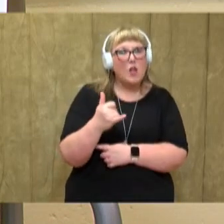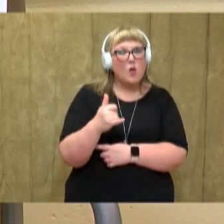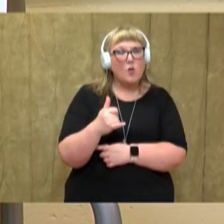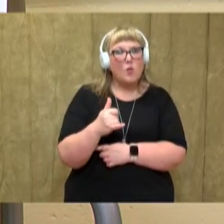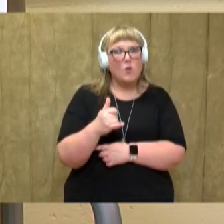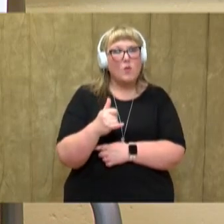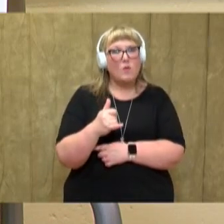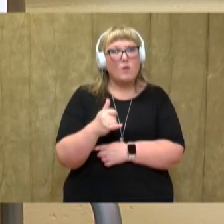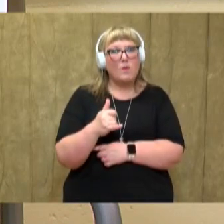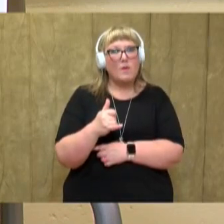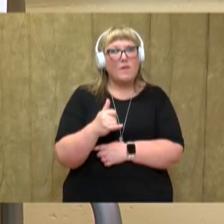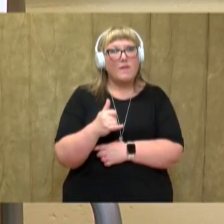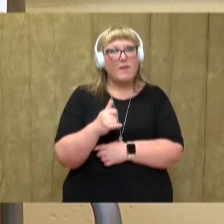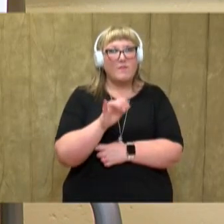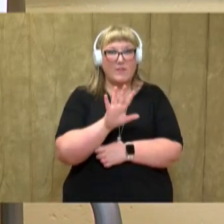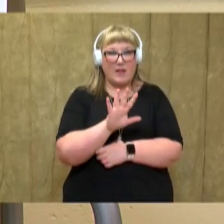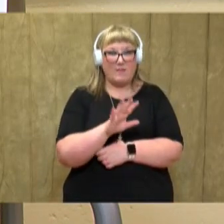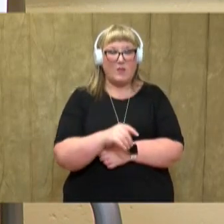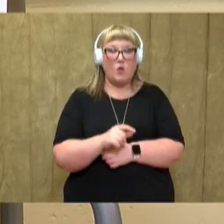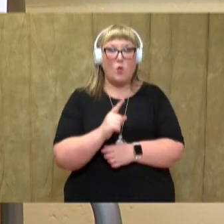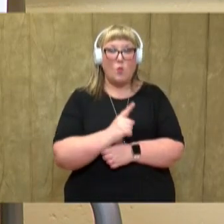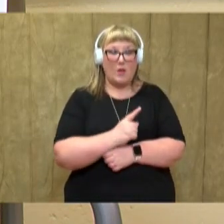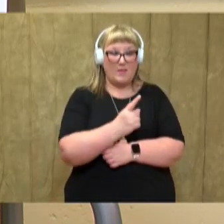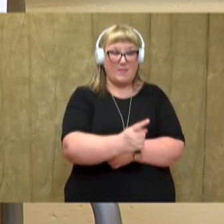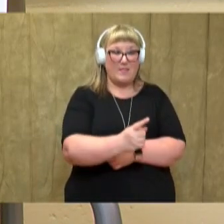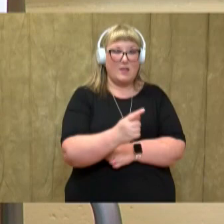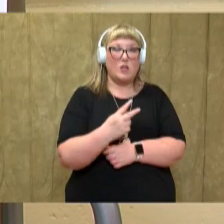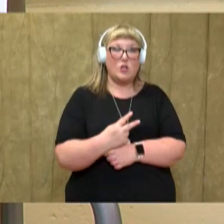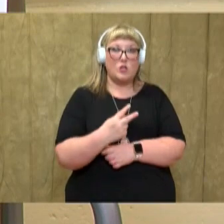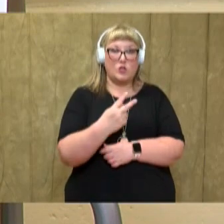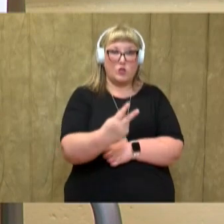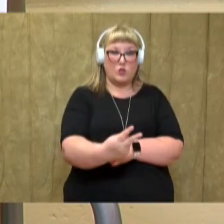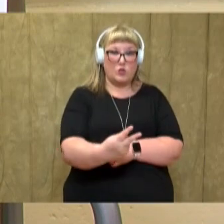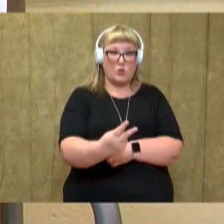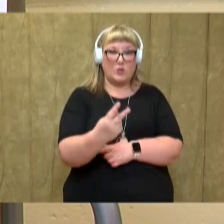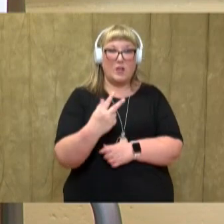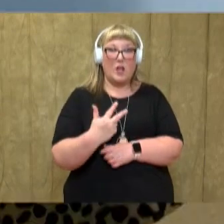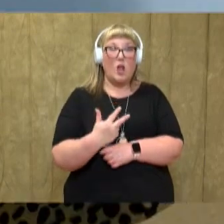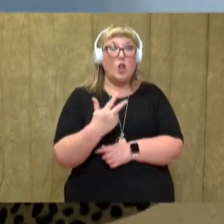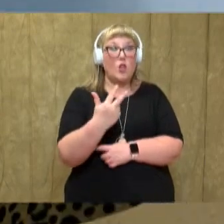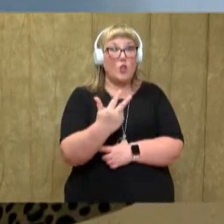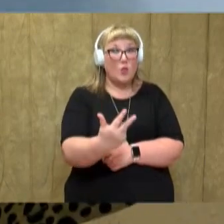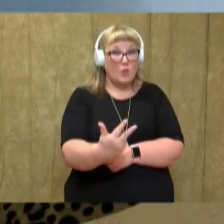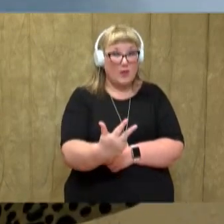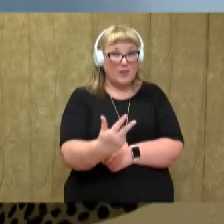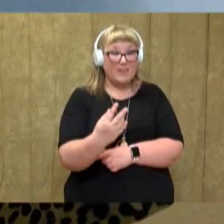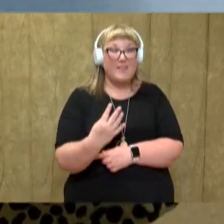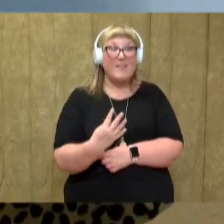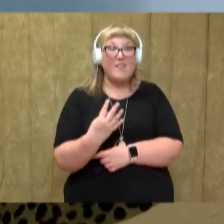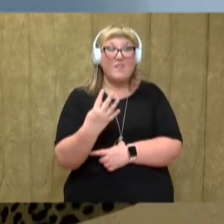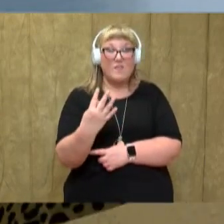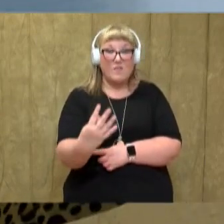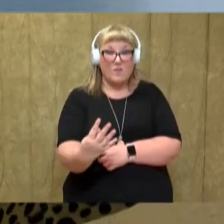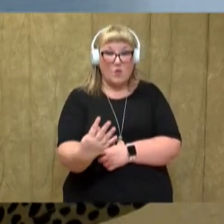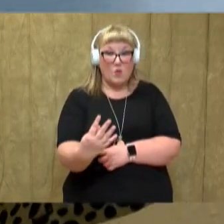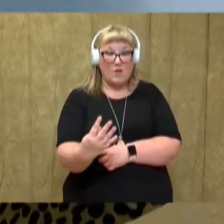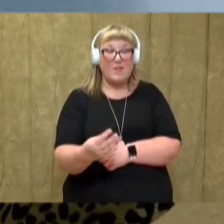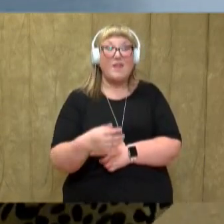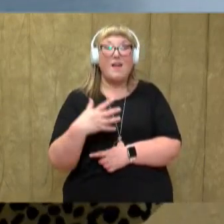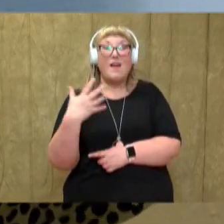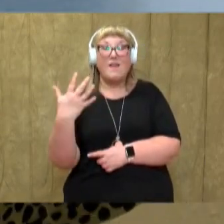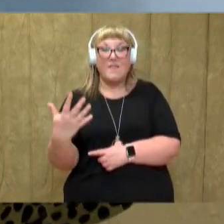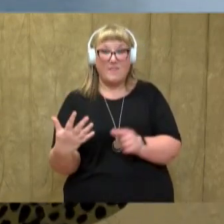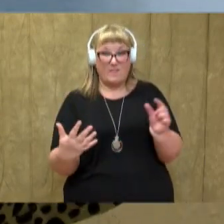put down? 5. Good. 1, 2, 3,